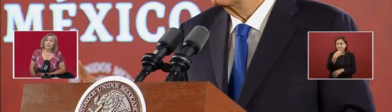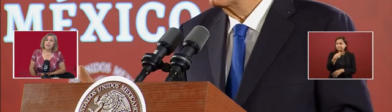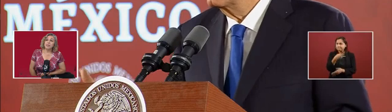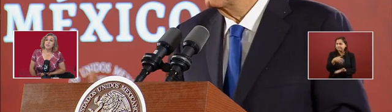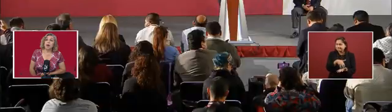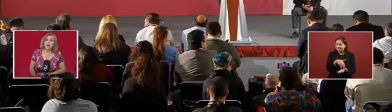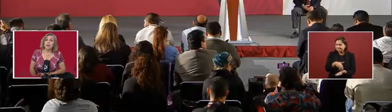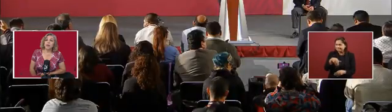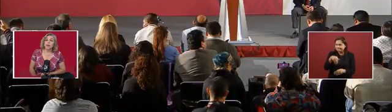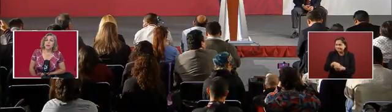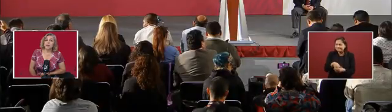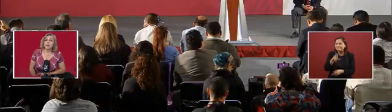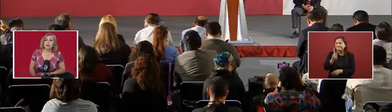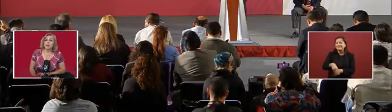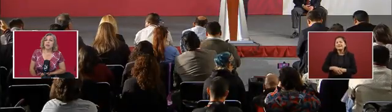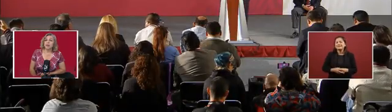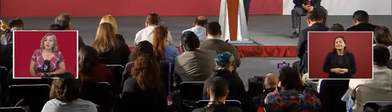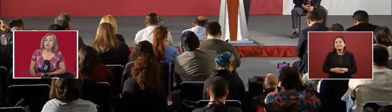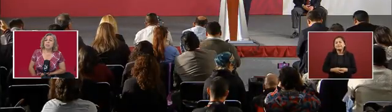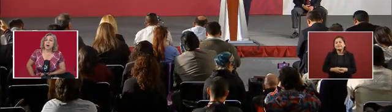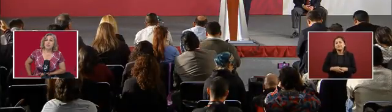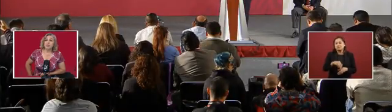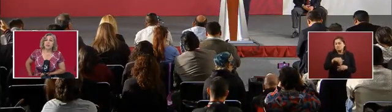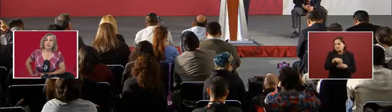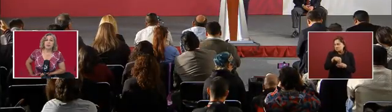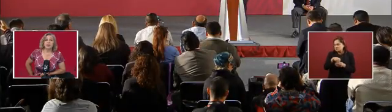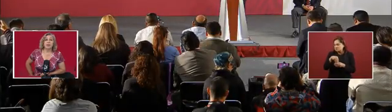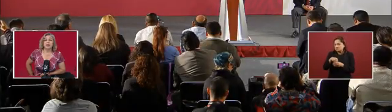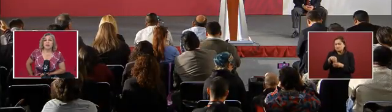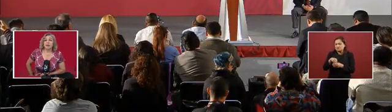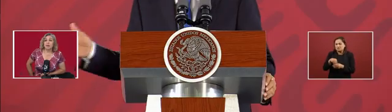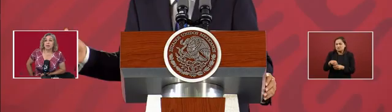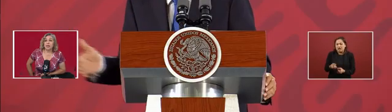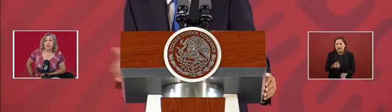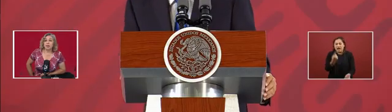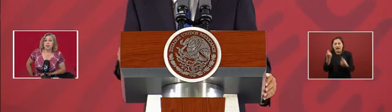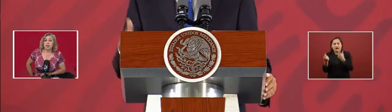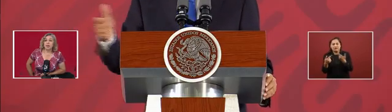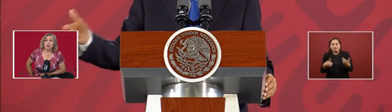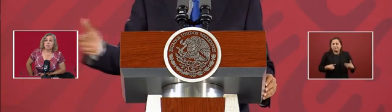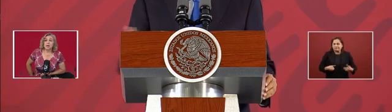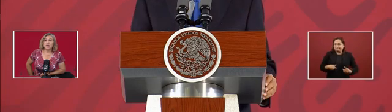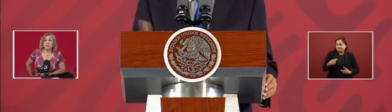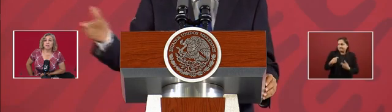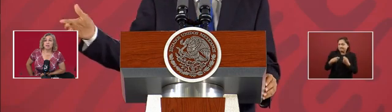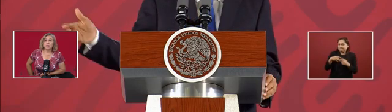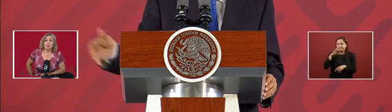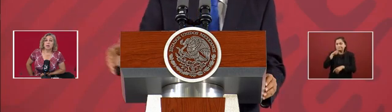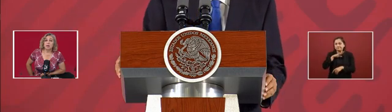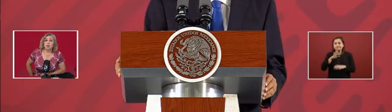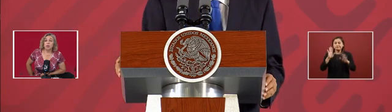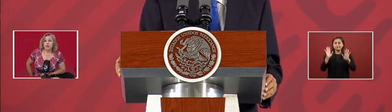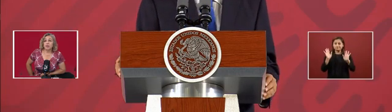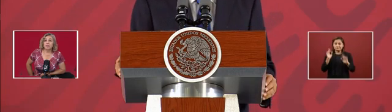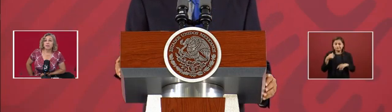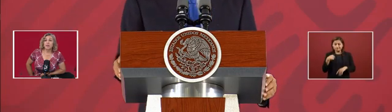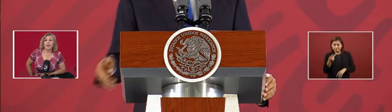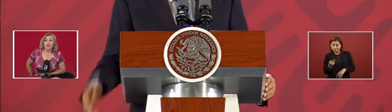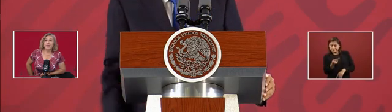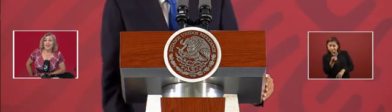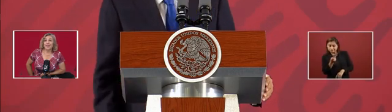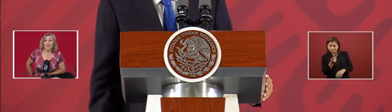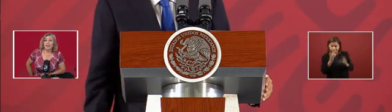I do Voy a hacer, or am going to do, que me corresponde, because it belongs to me, es que cuando is me